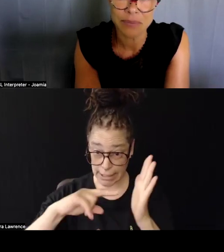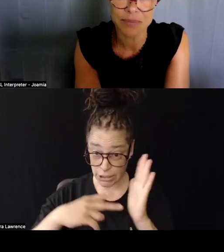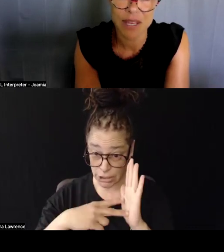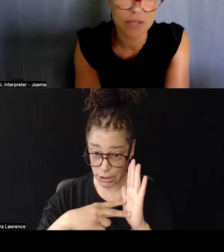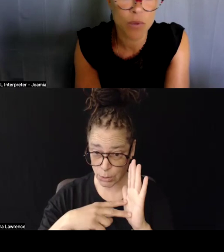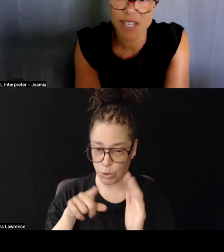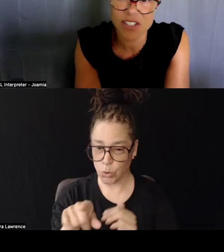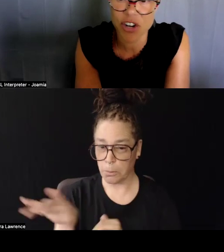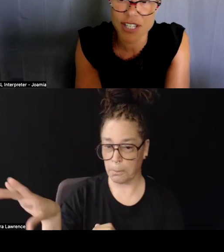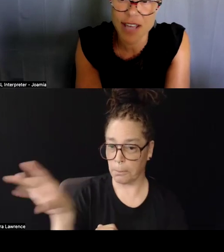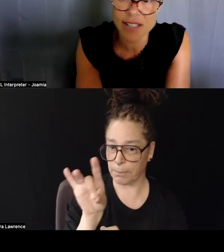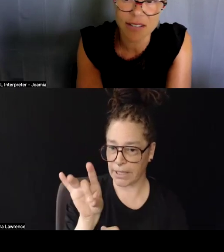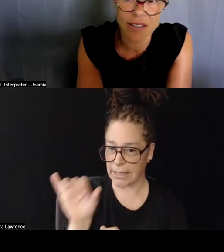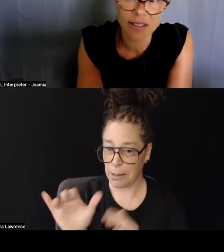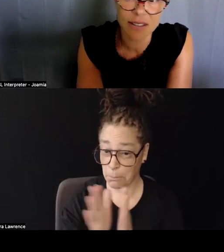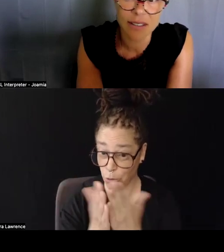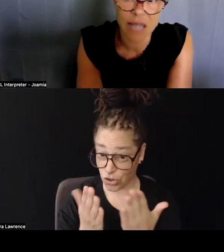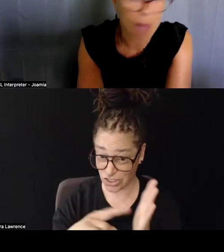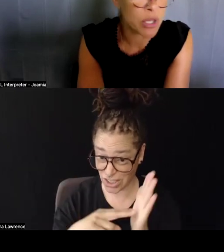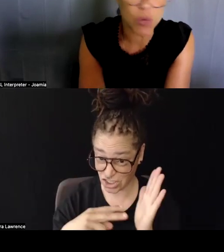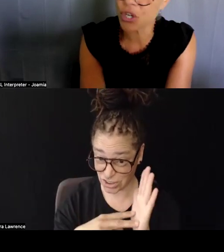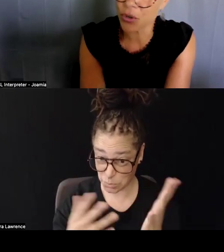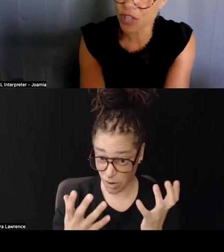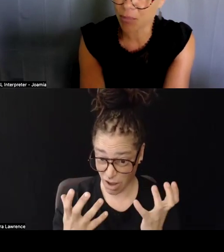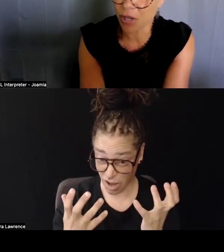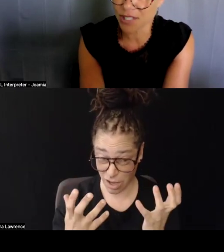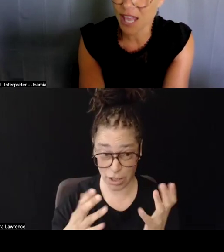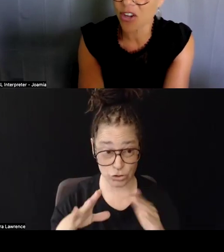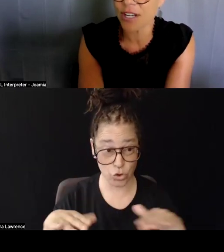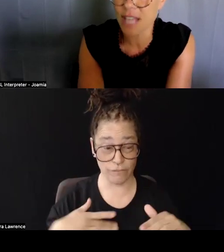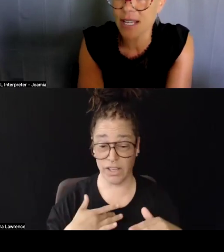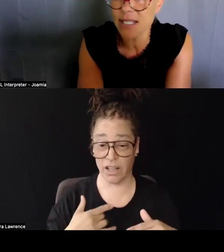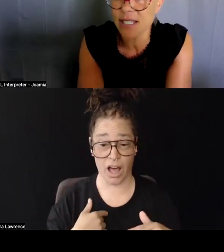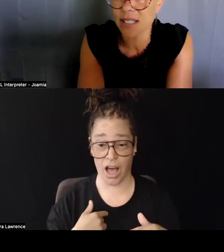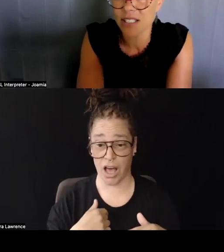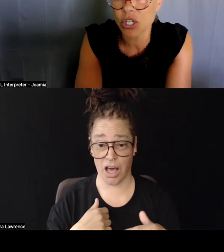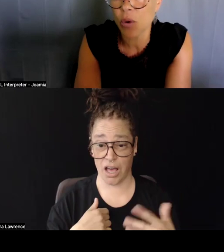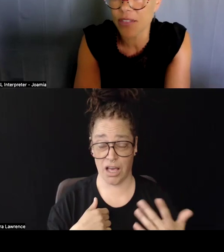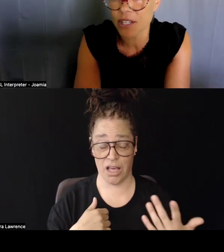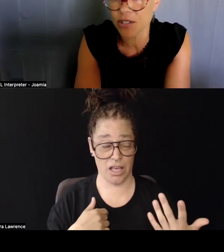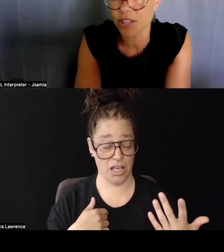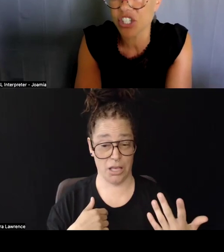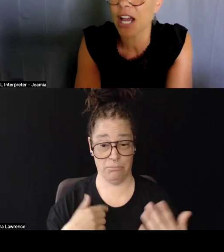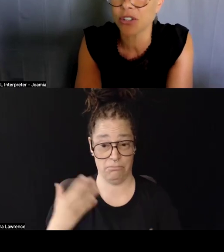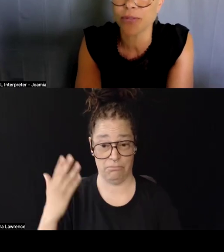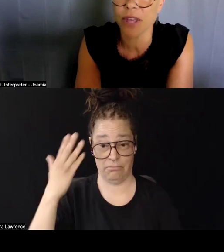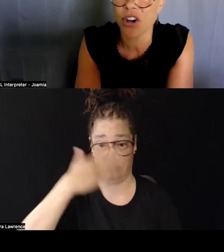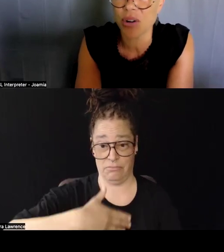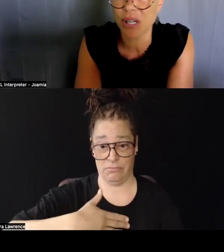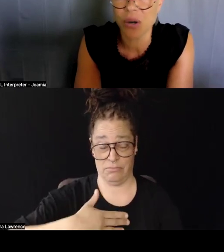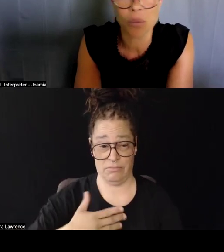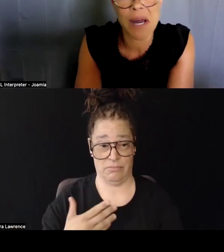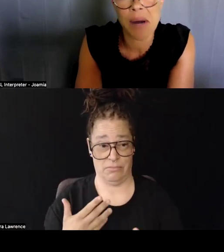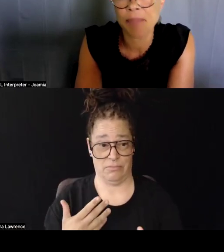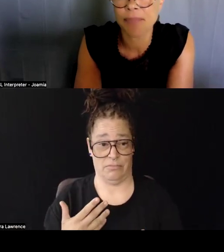Wow. Was this your intent? I mean, you chose that book. Was that your intent? Did you want the child to